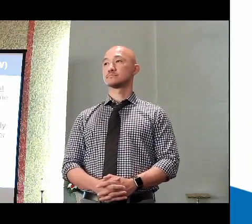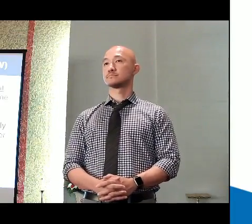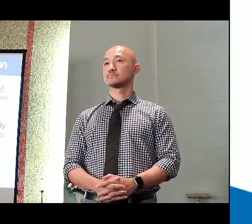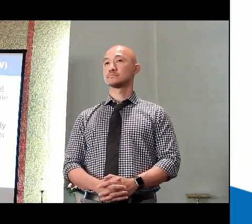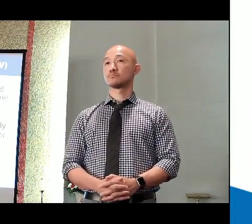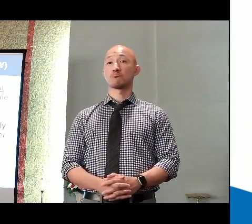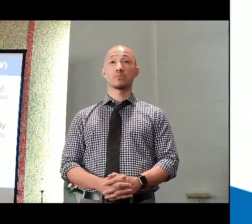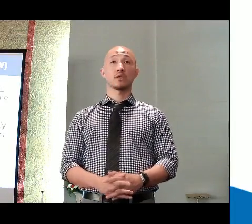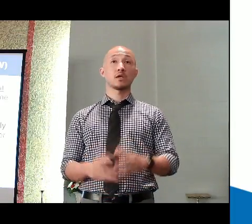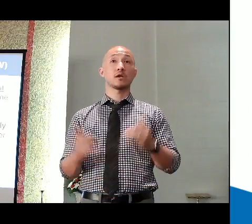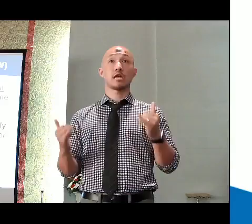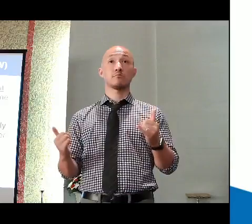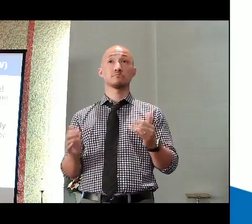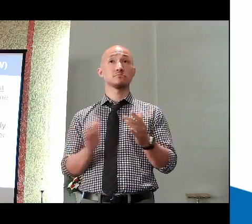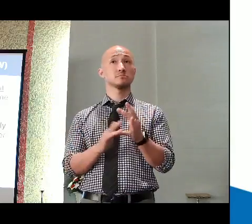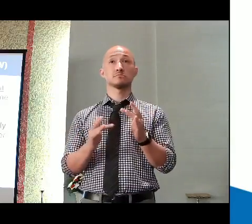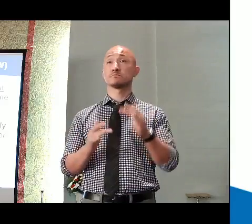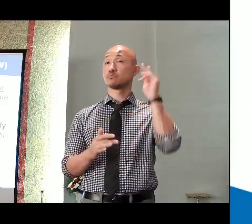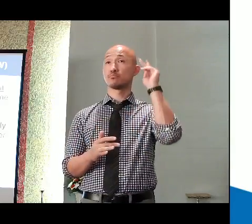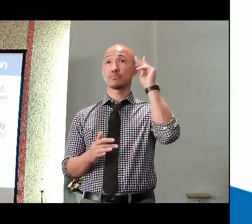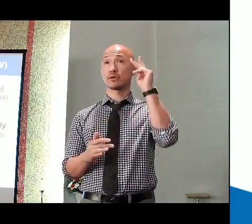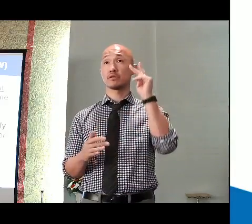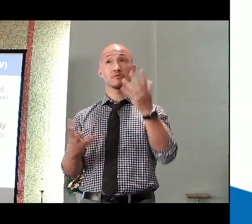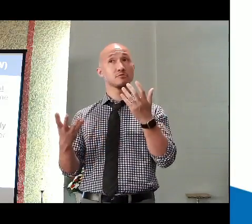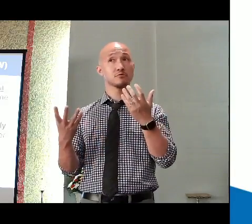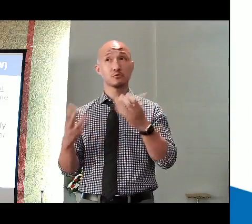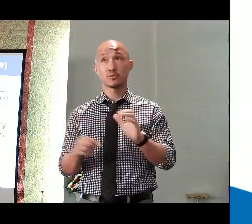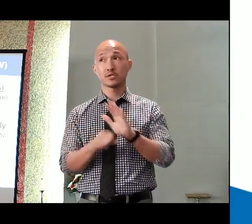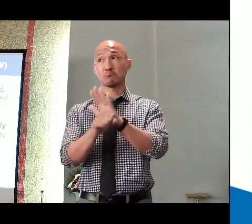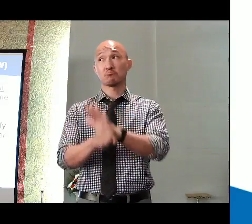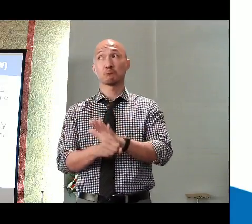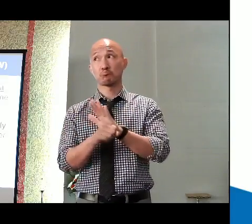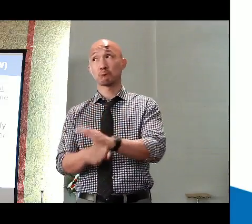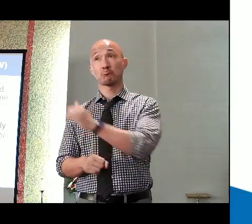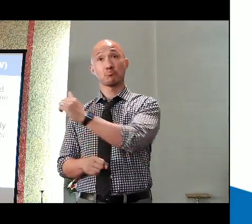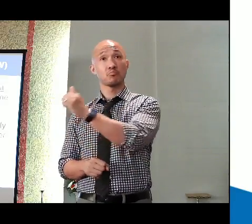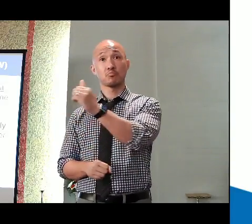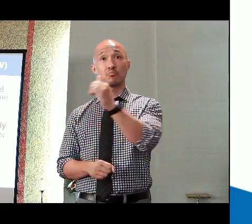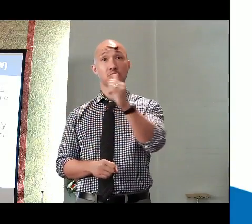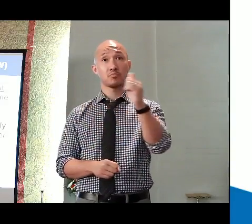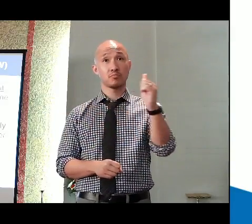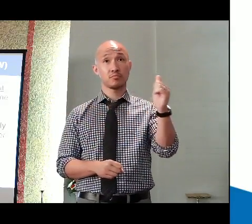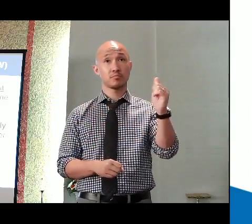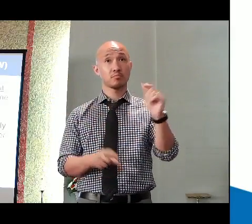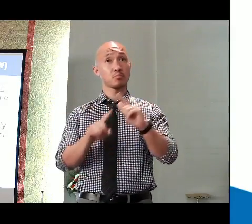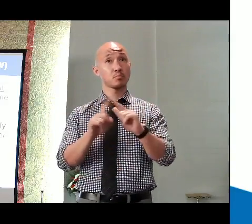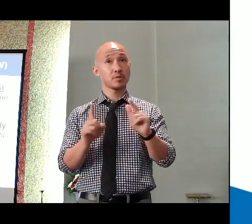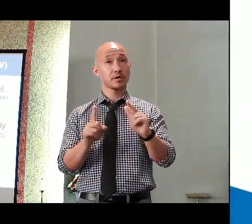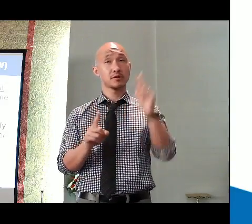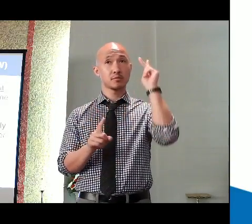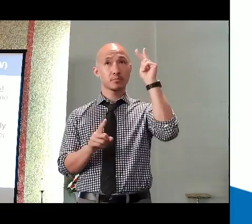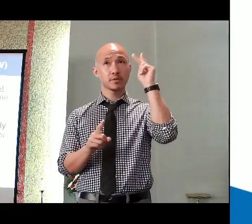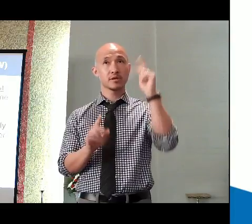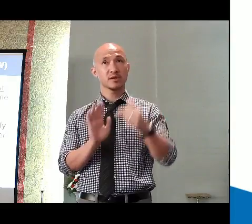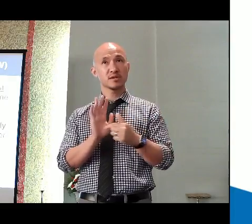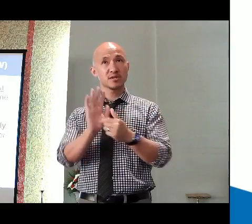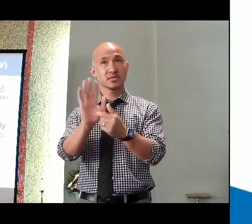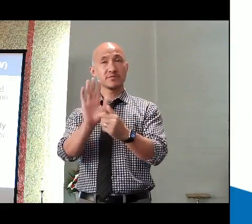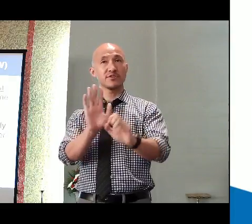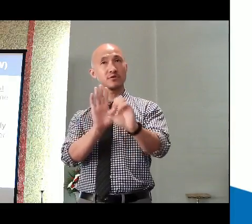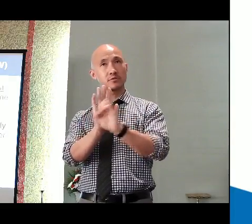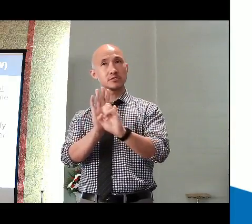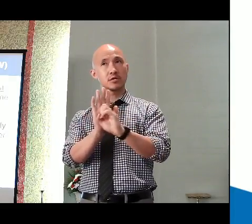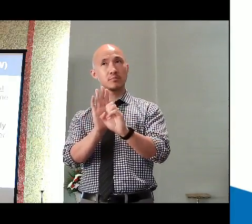to make you feel guilty. I'm not trying to be heavy-handed. I'm just preparing you for the judgment seat